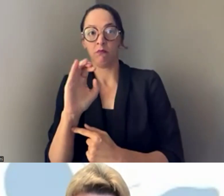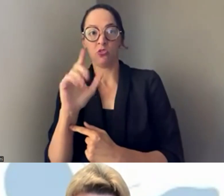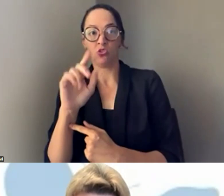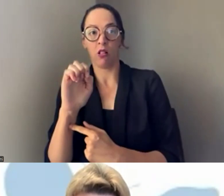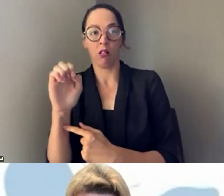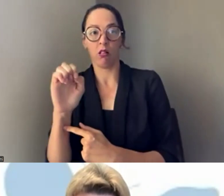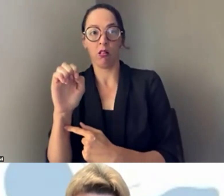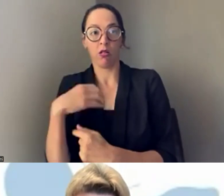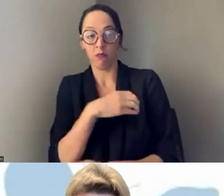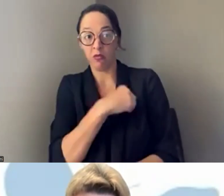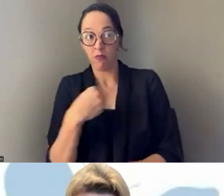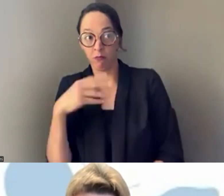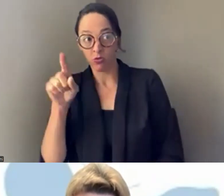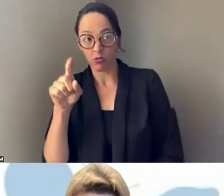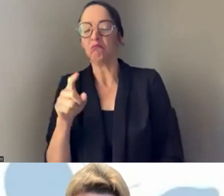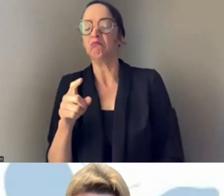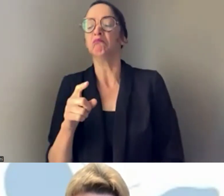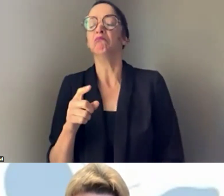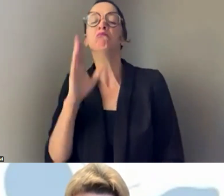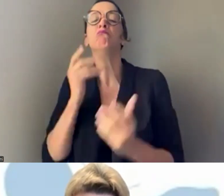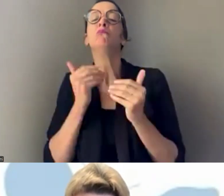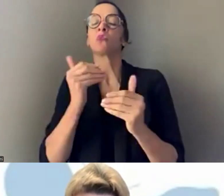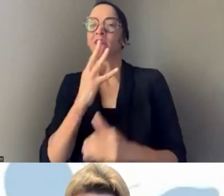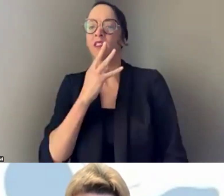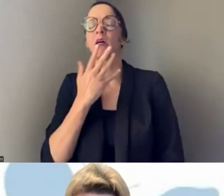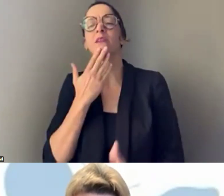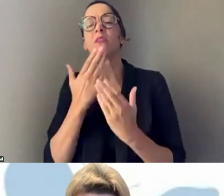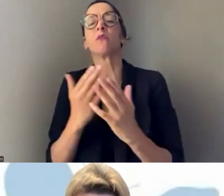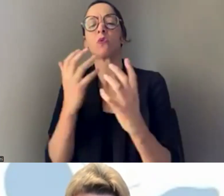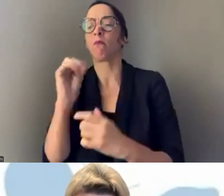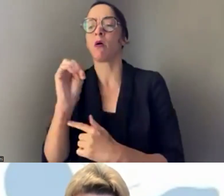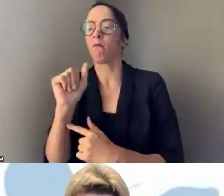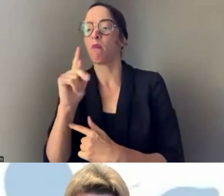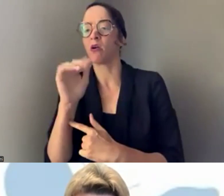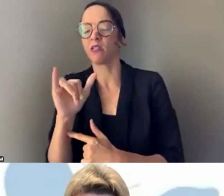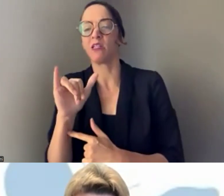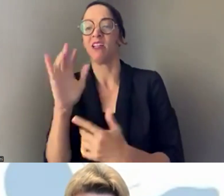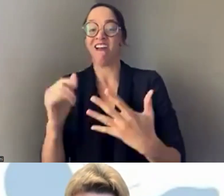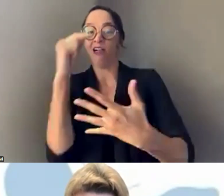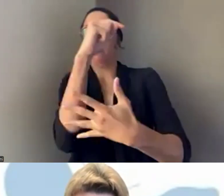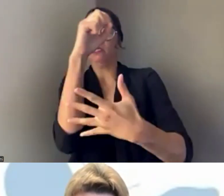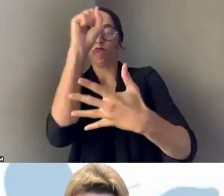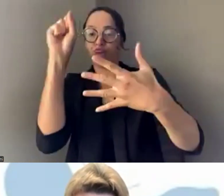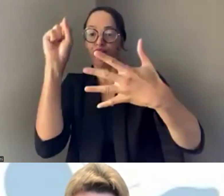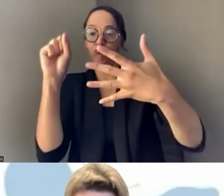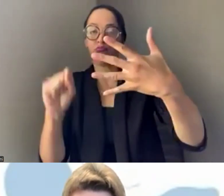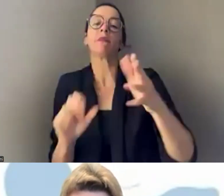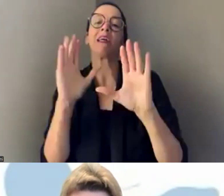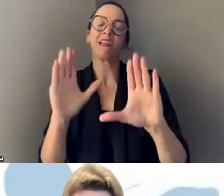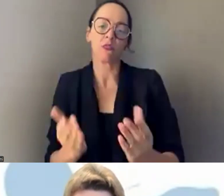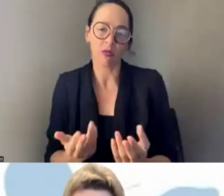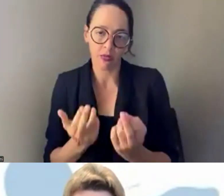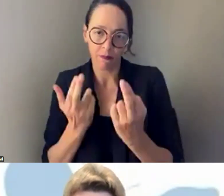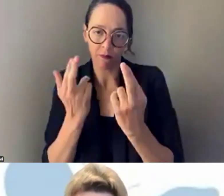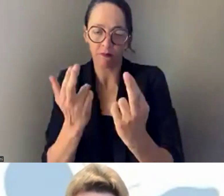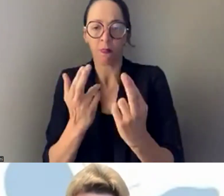So I'll go ahead and talk. And thank you so much, Marty. I think those are excellent recommendations. And I particularly like